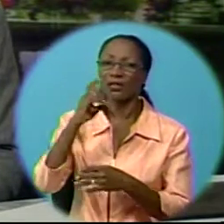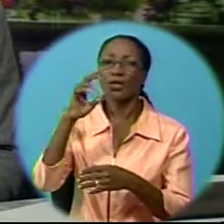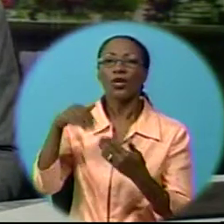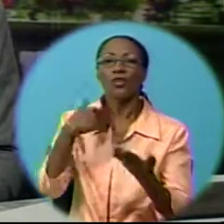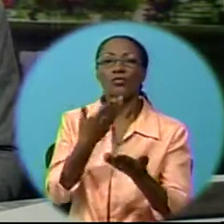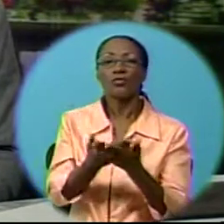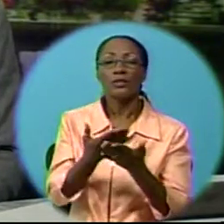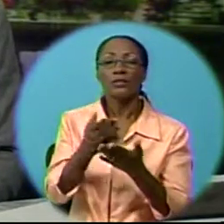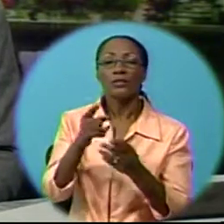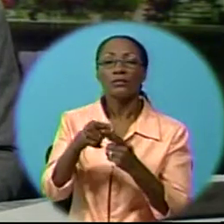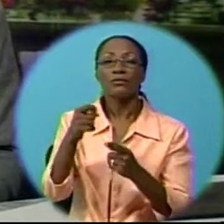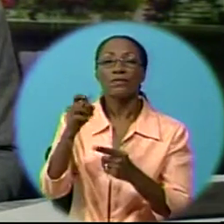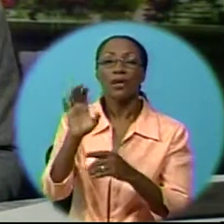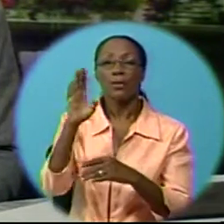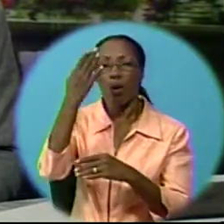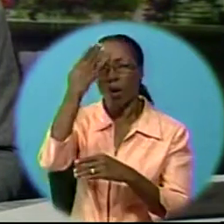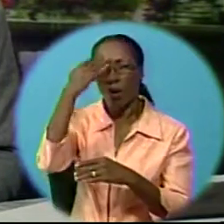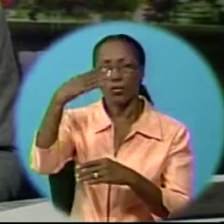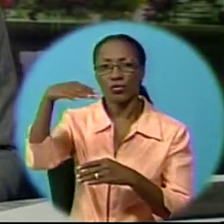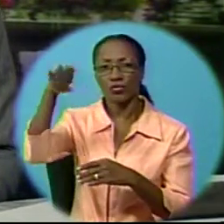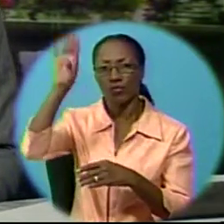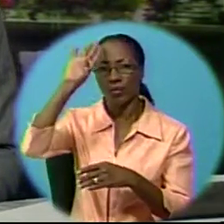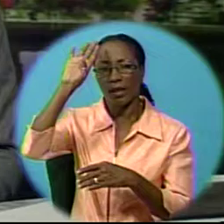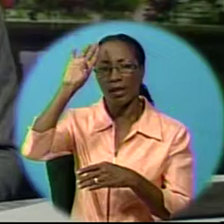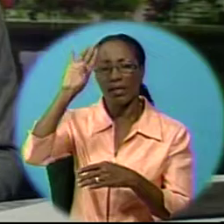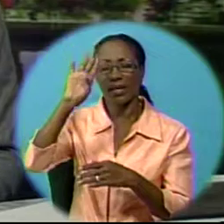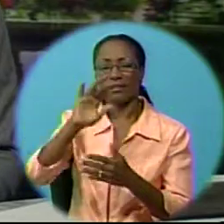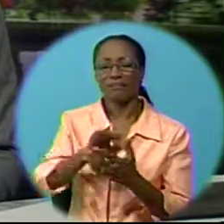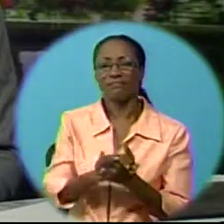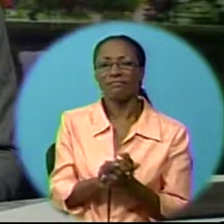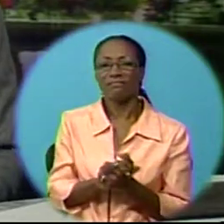where she competed in one of their annual races.